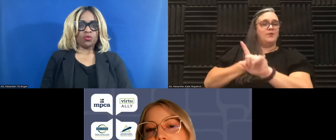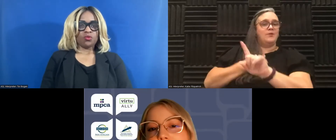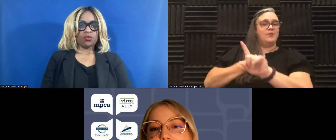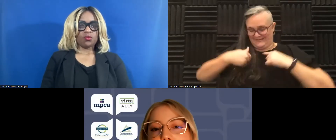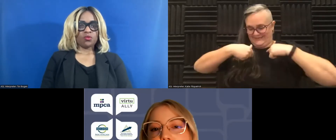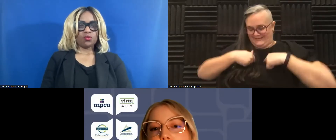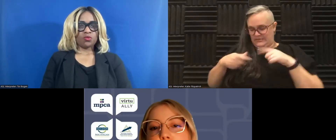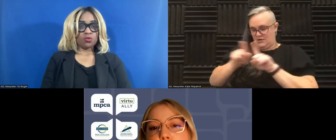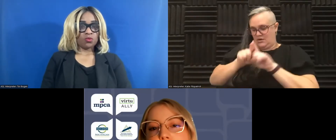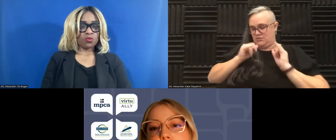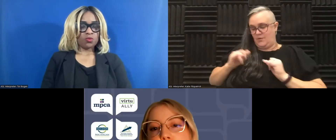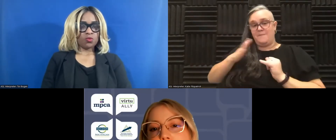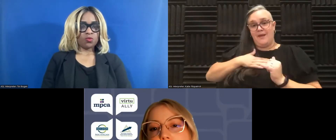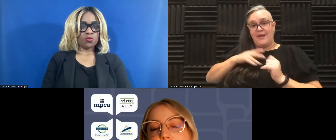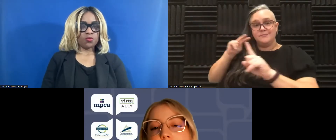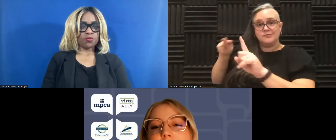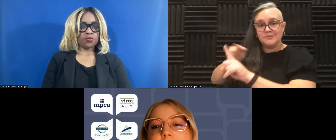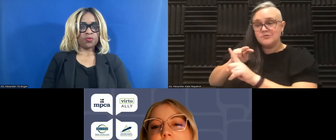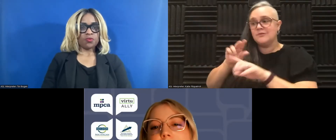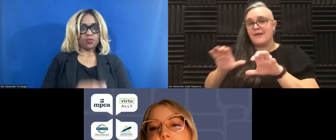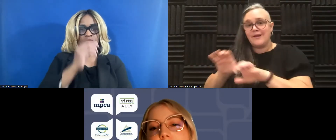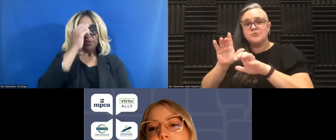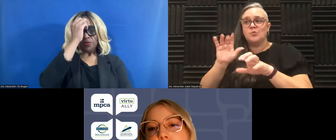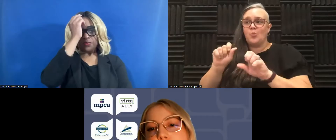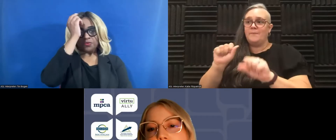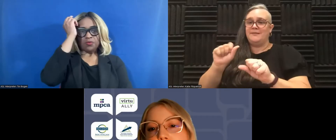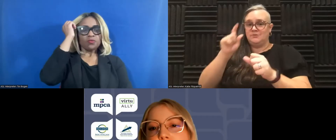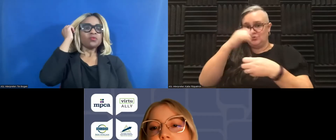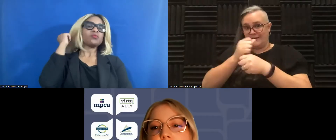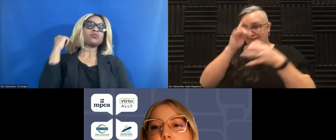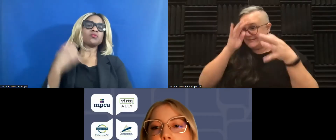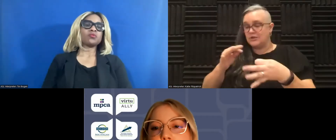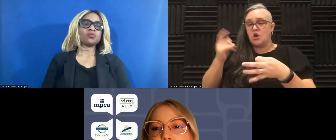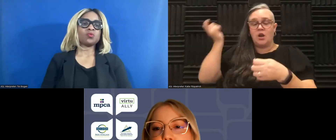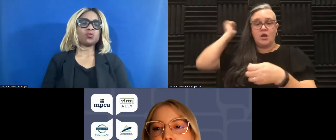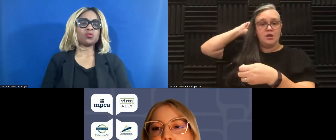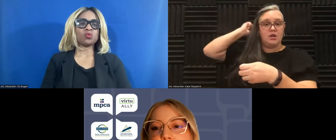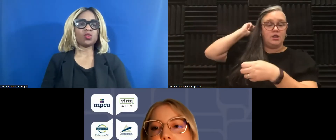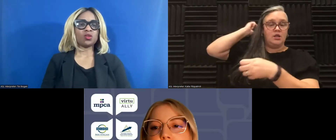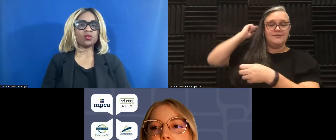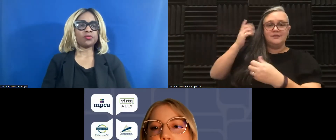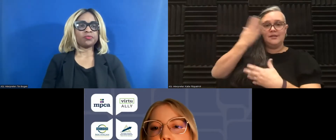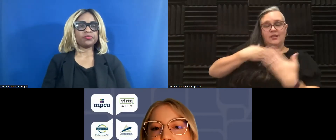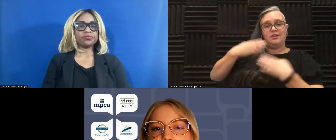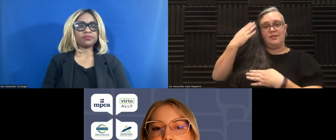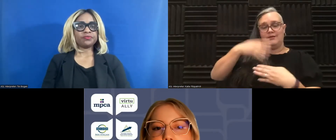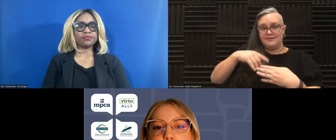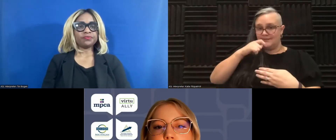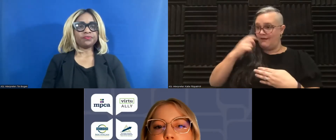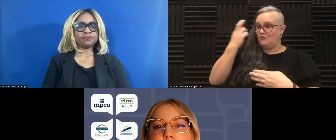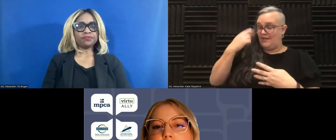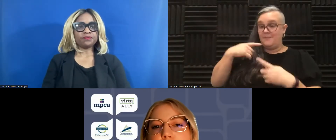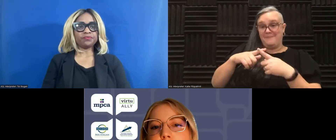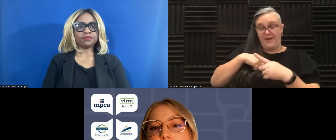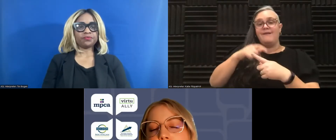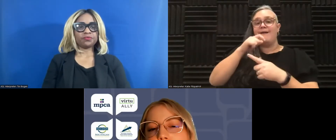perception, action, or decision-making in an unconscious manner and often contributes to the unequal treatment of